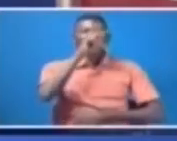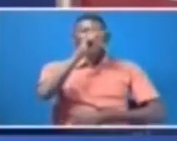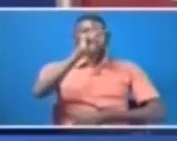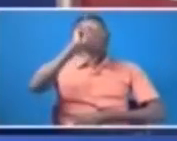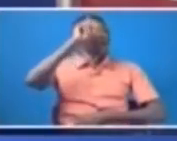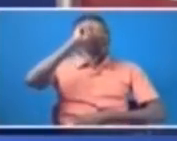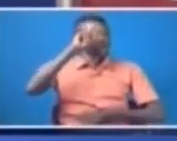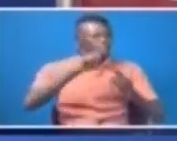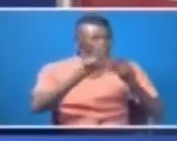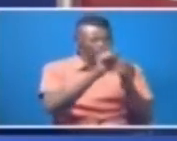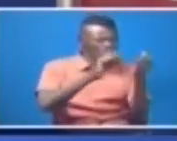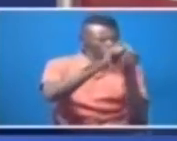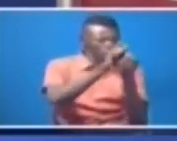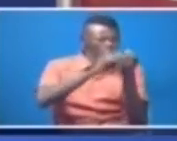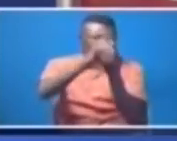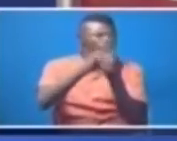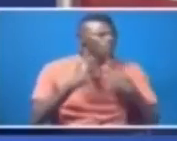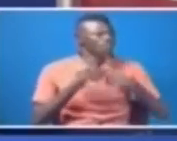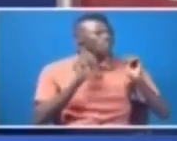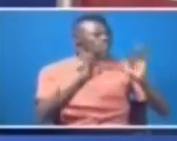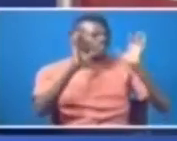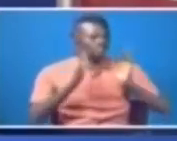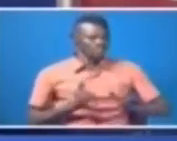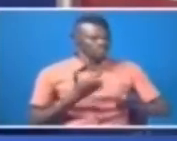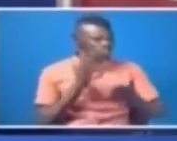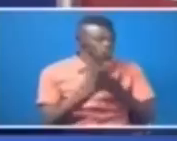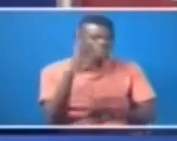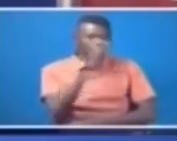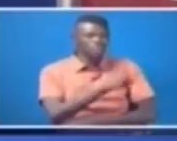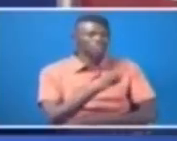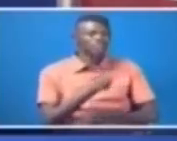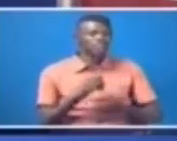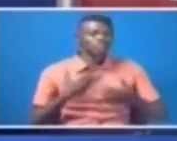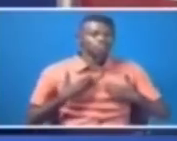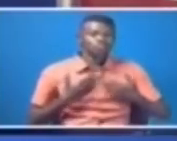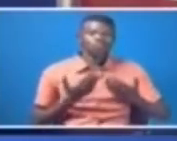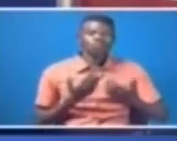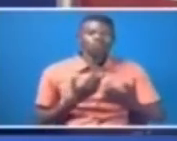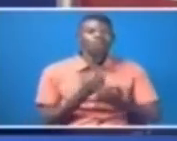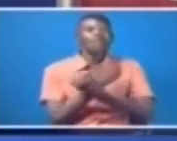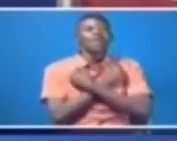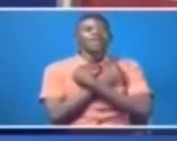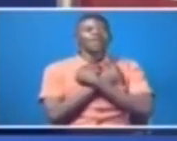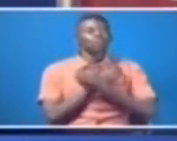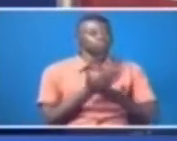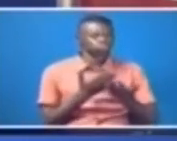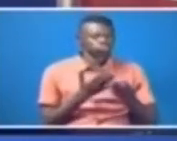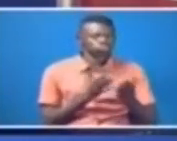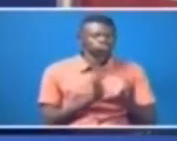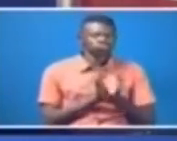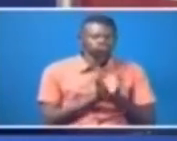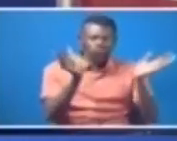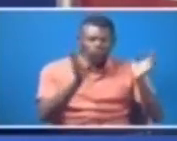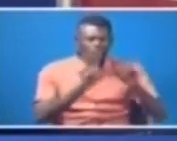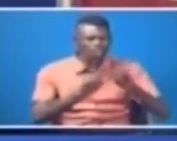talk about specifics. And that's what we are lacking. We like the excitement of talking about the numbers, but we are very